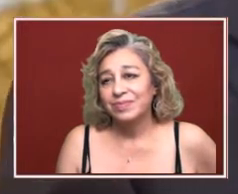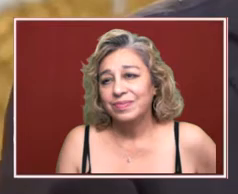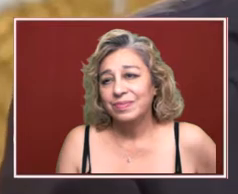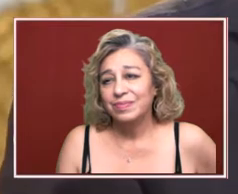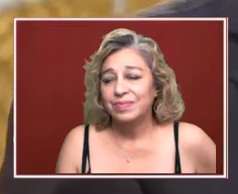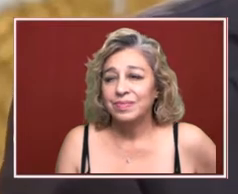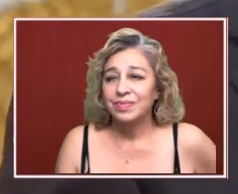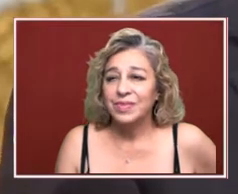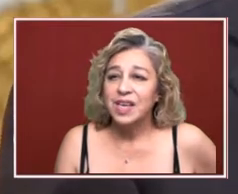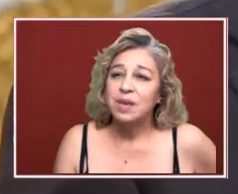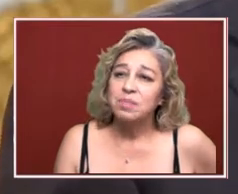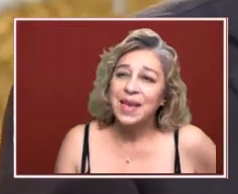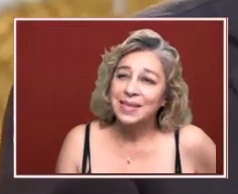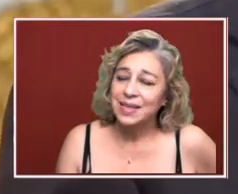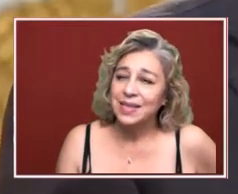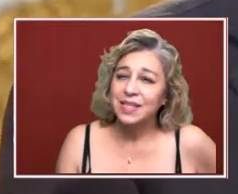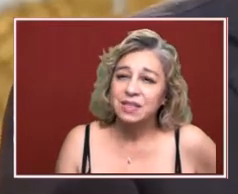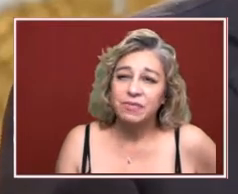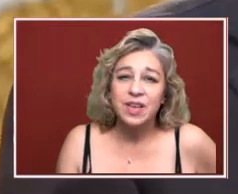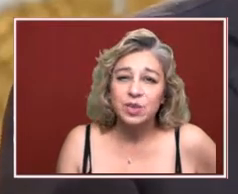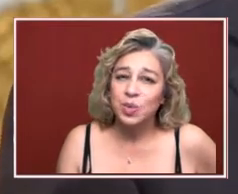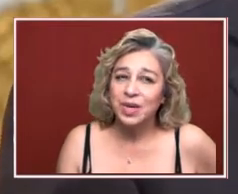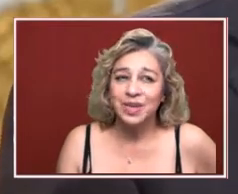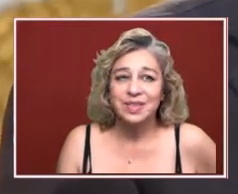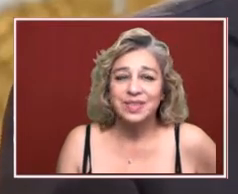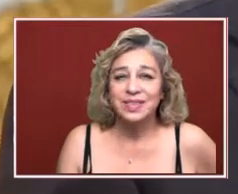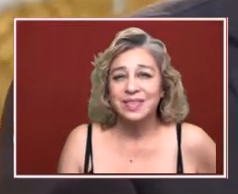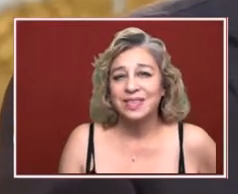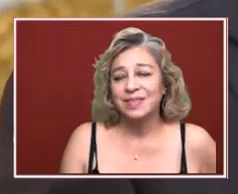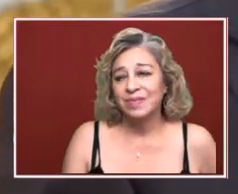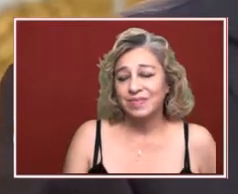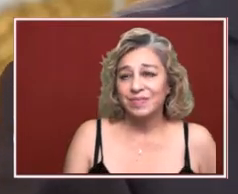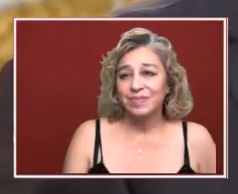Mexicanos, campesinos. Mexicans, field workers.